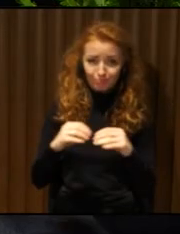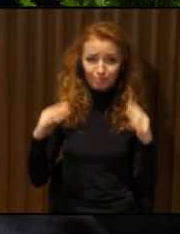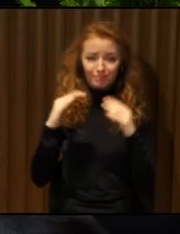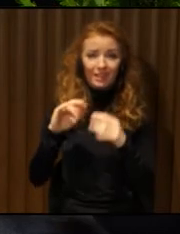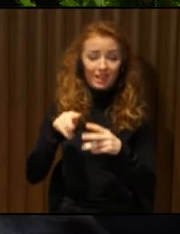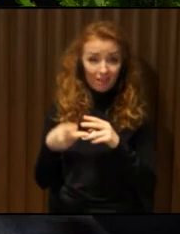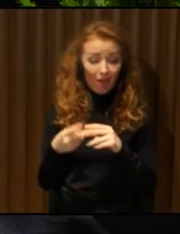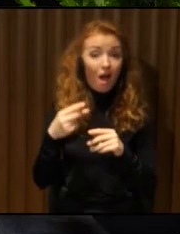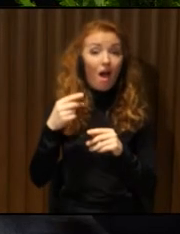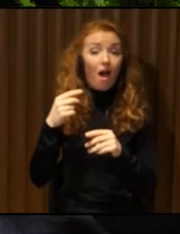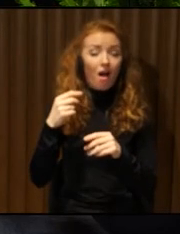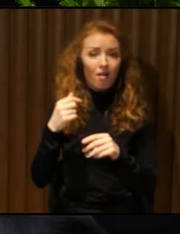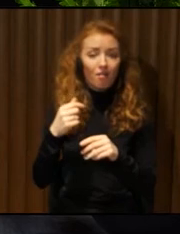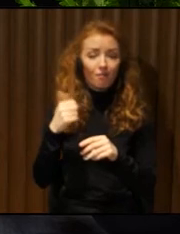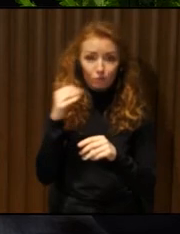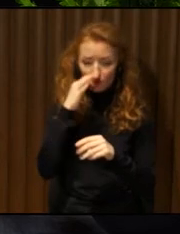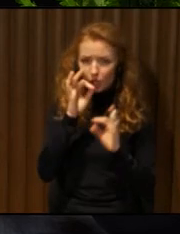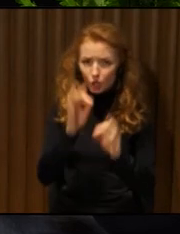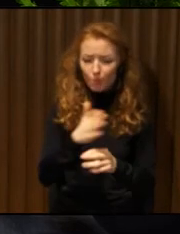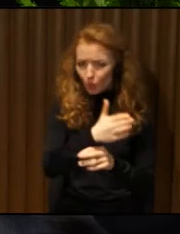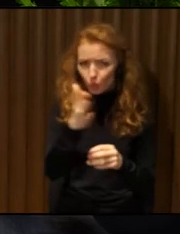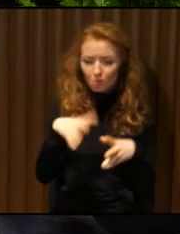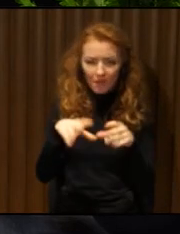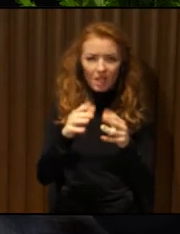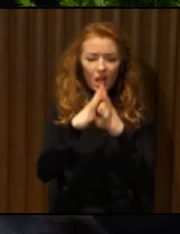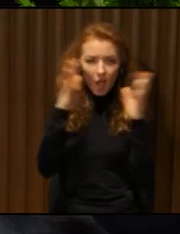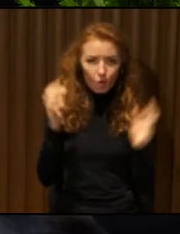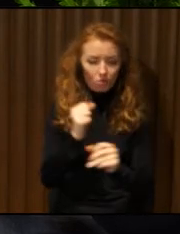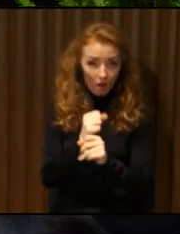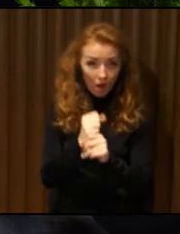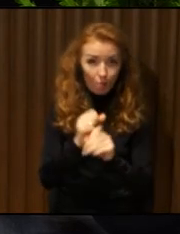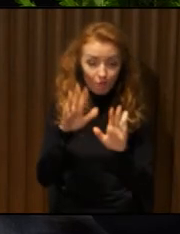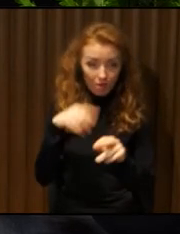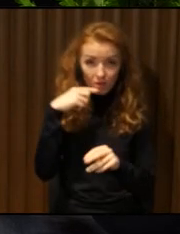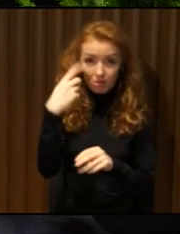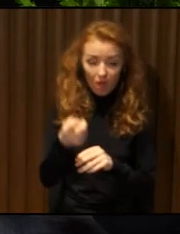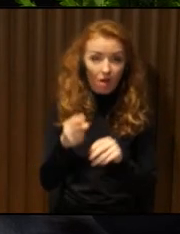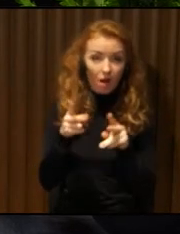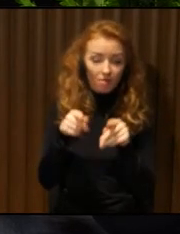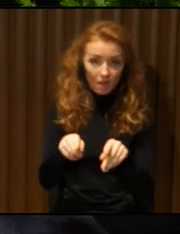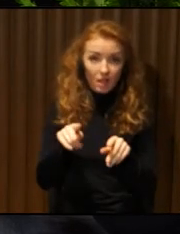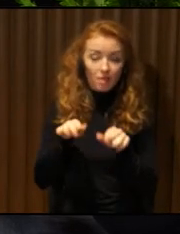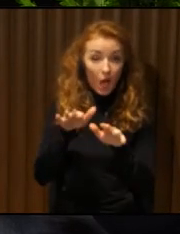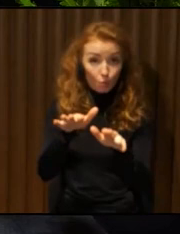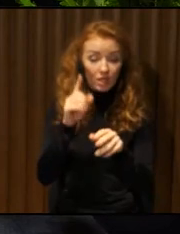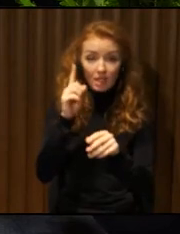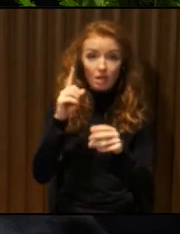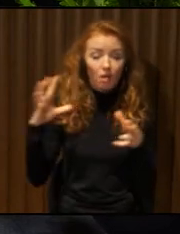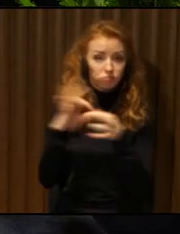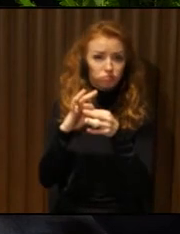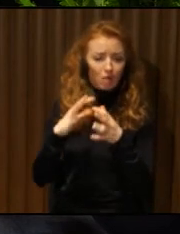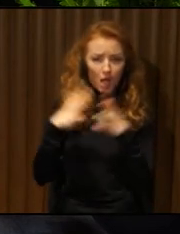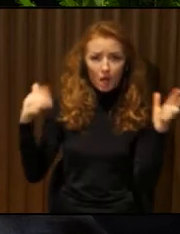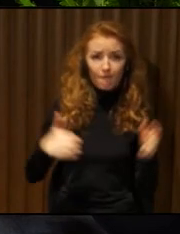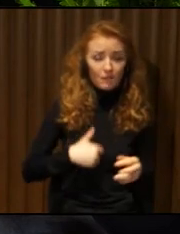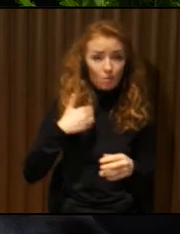you did the big thing. But can we say that this works only with the big companies, more or less? That you would never approach a local